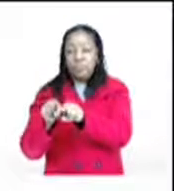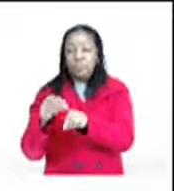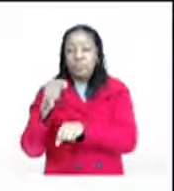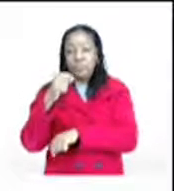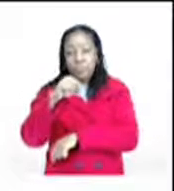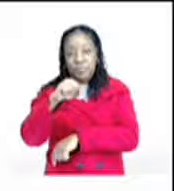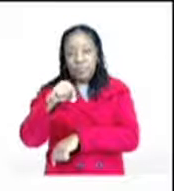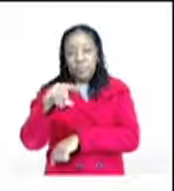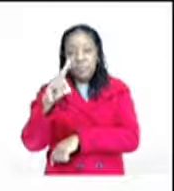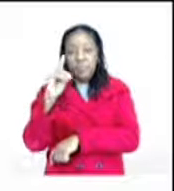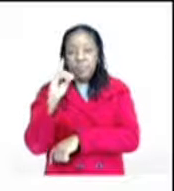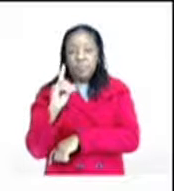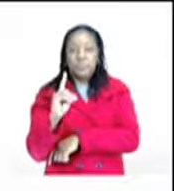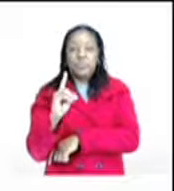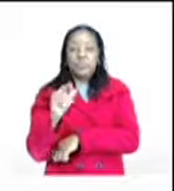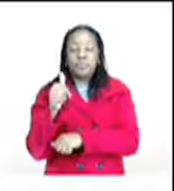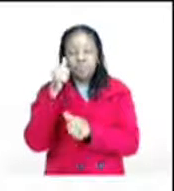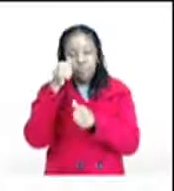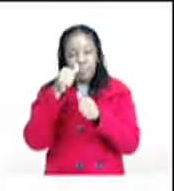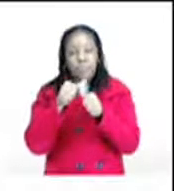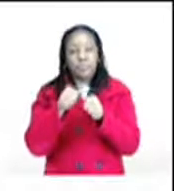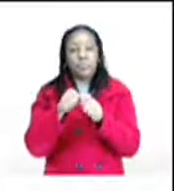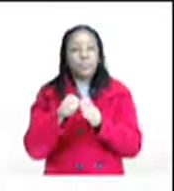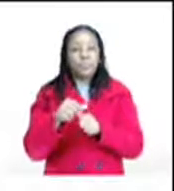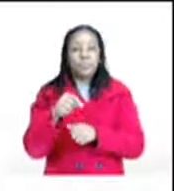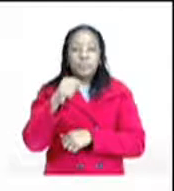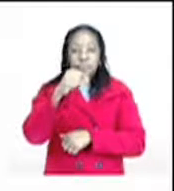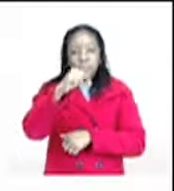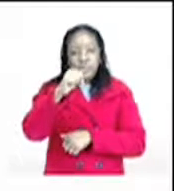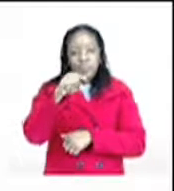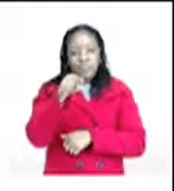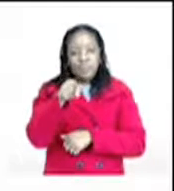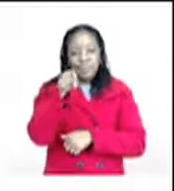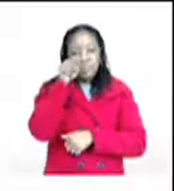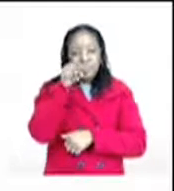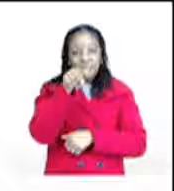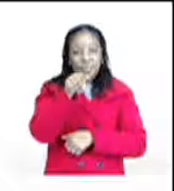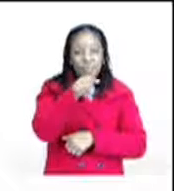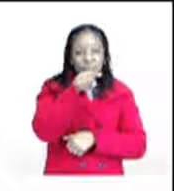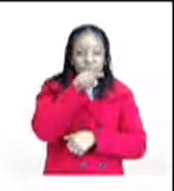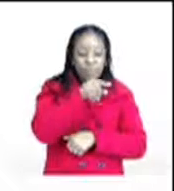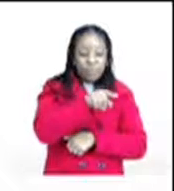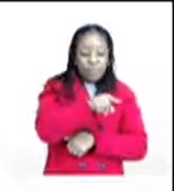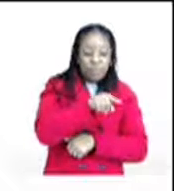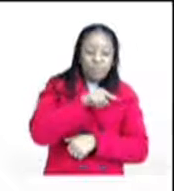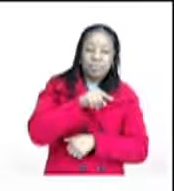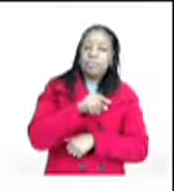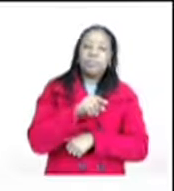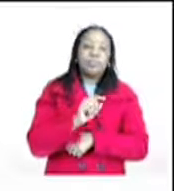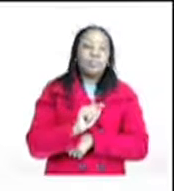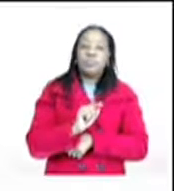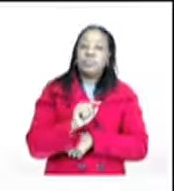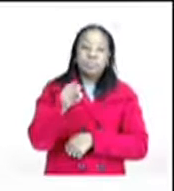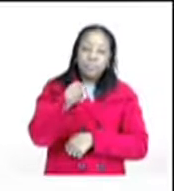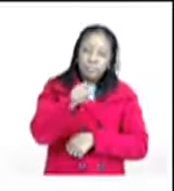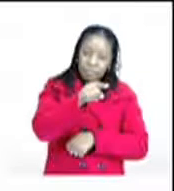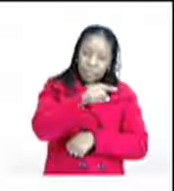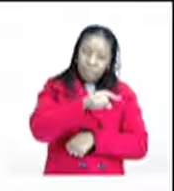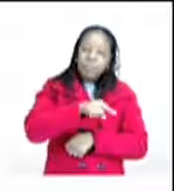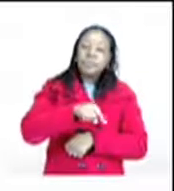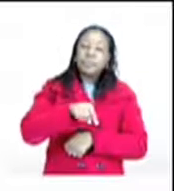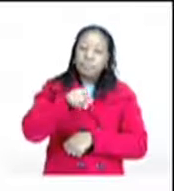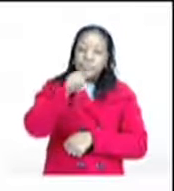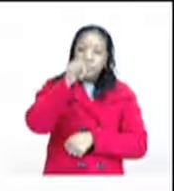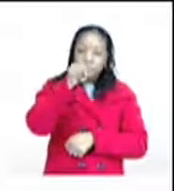the writing direction. We need to start where the line is shown in the